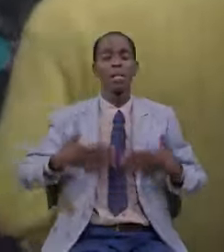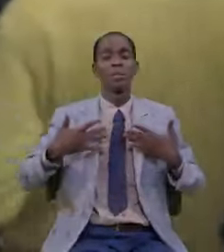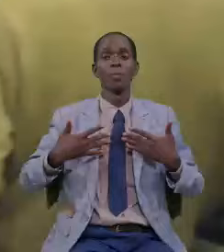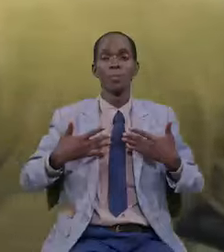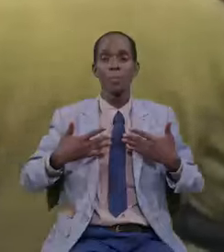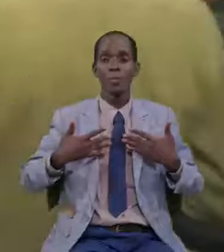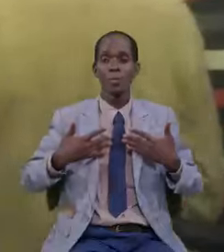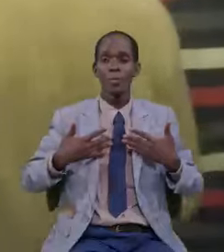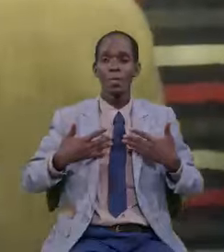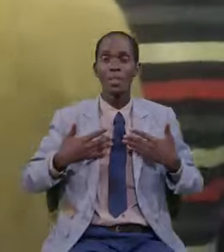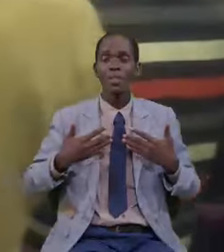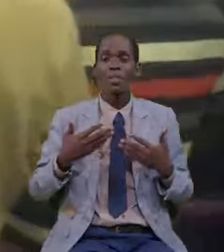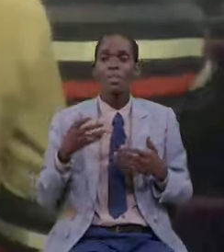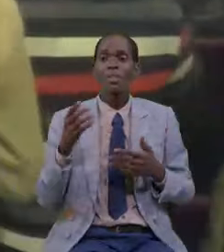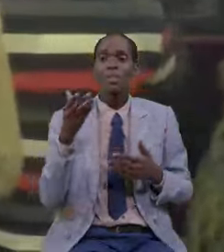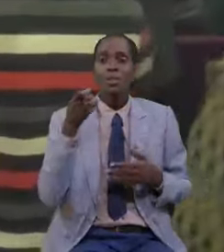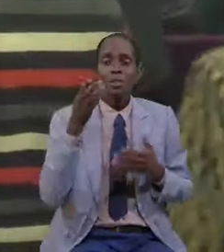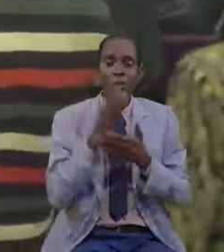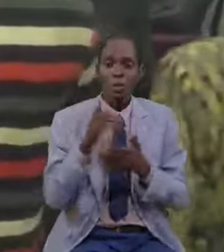Somebody there has a miracle.